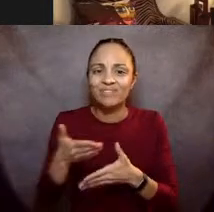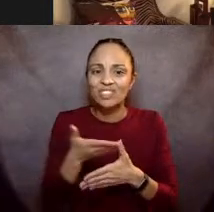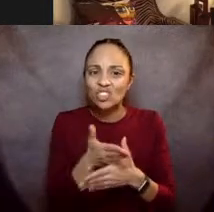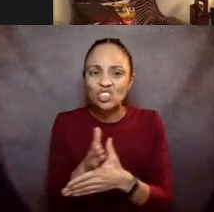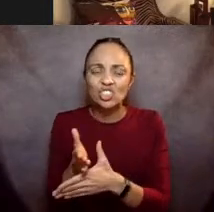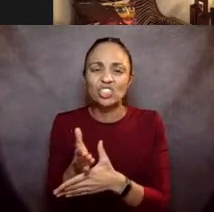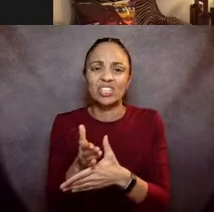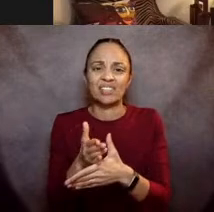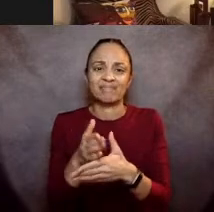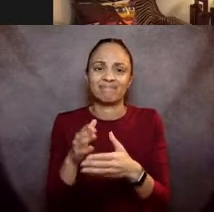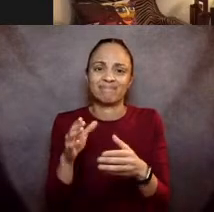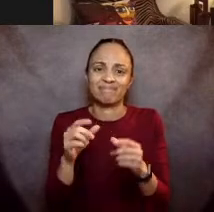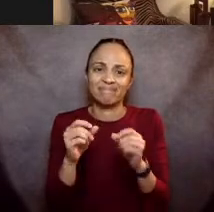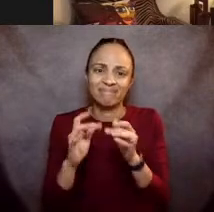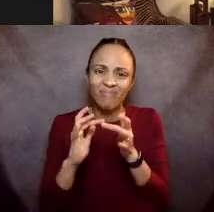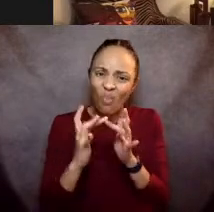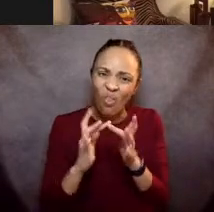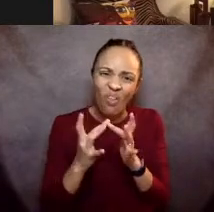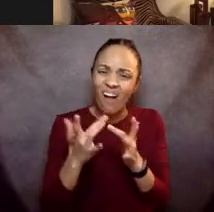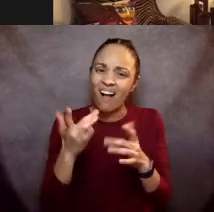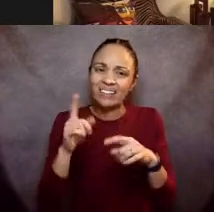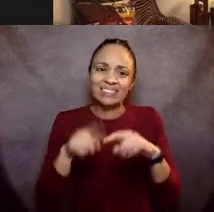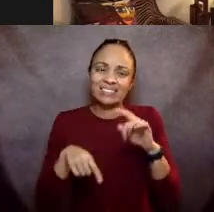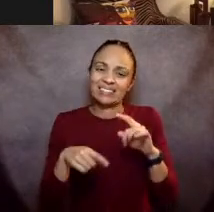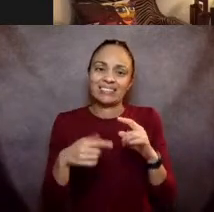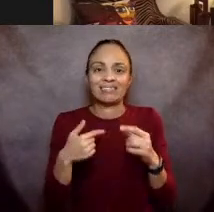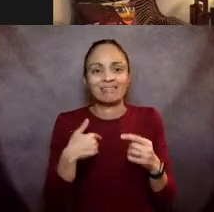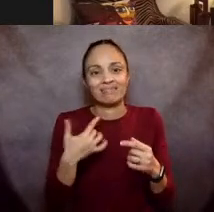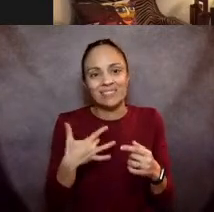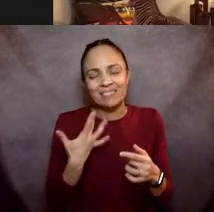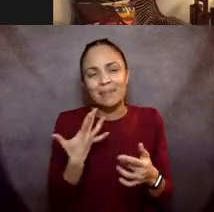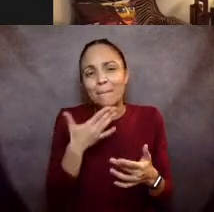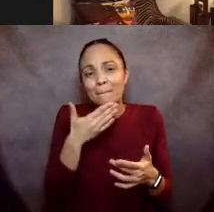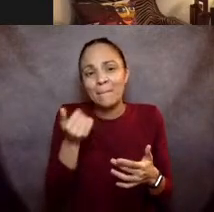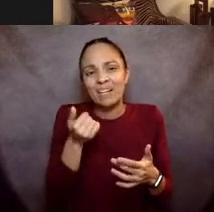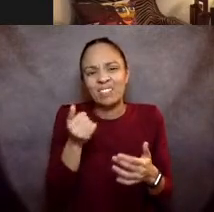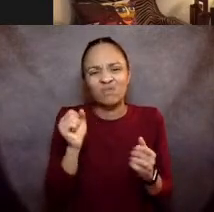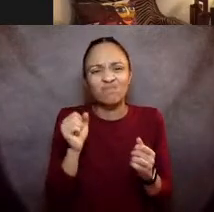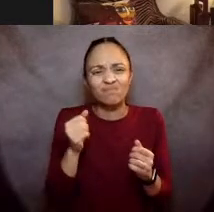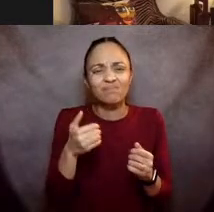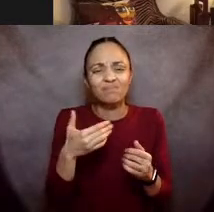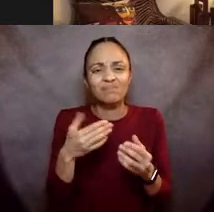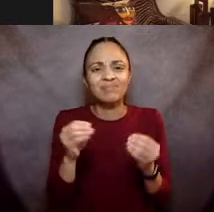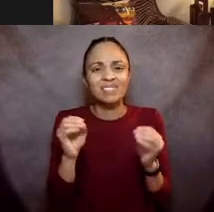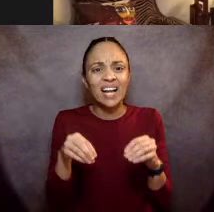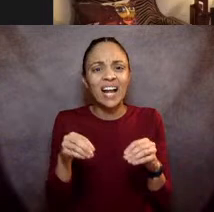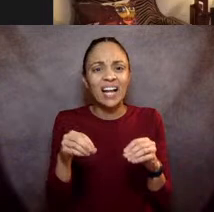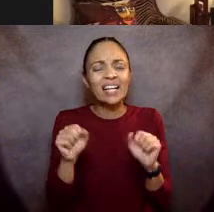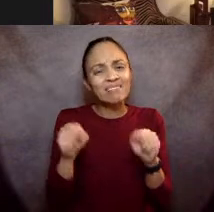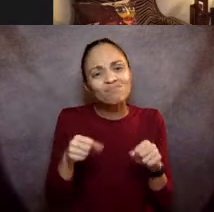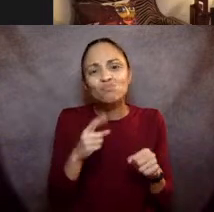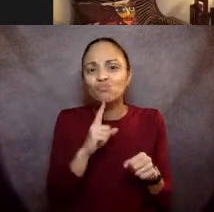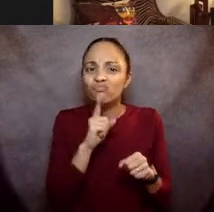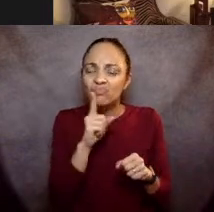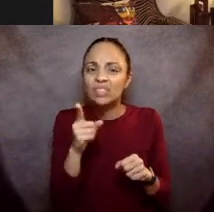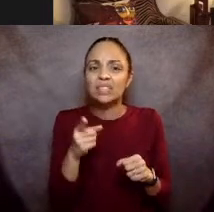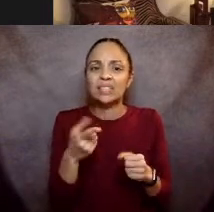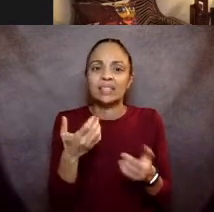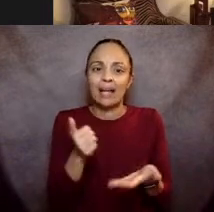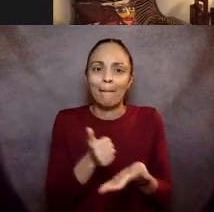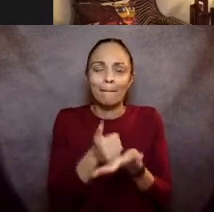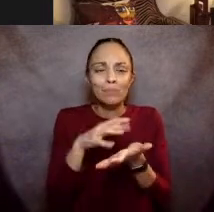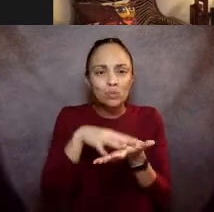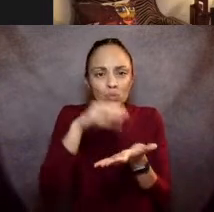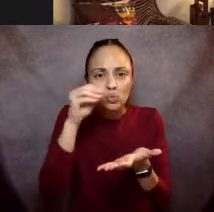classroom or being on a stage with those dancers, with those students, gives them and gives us